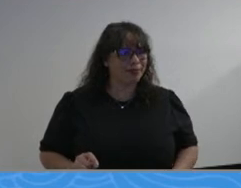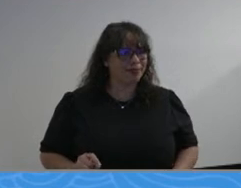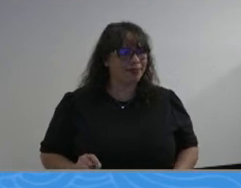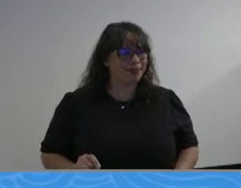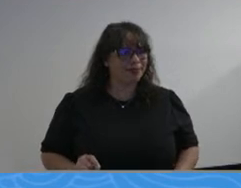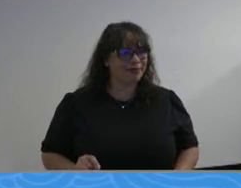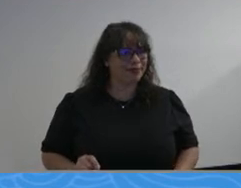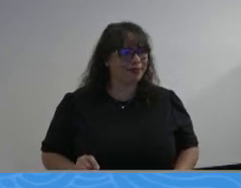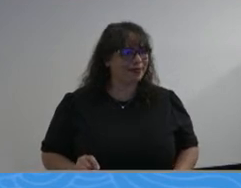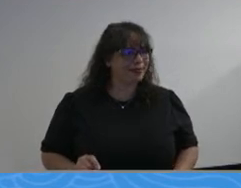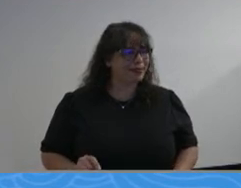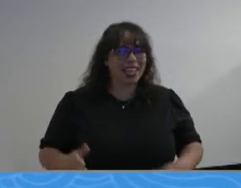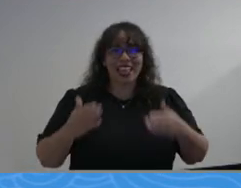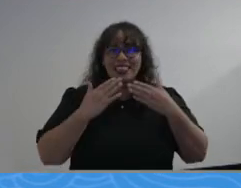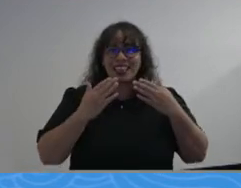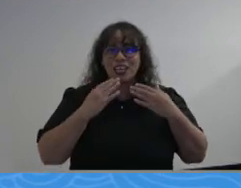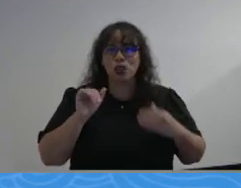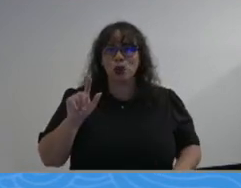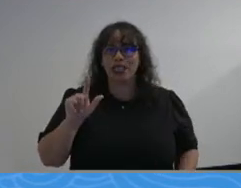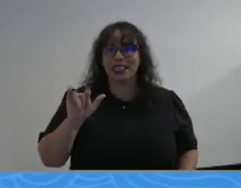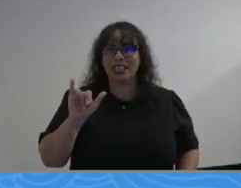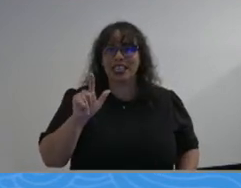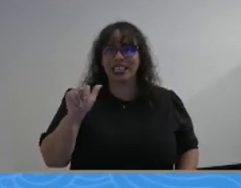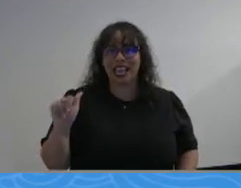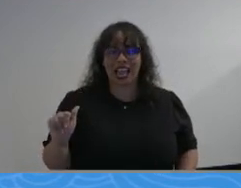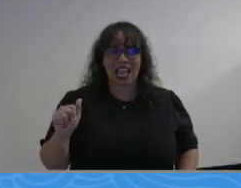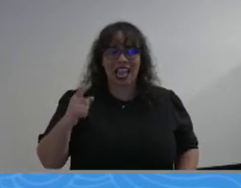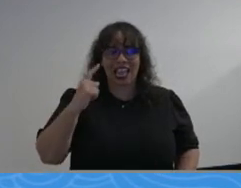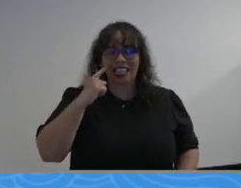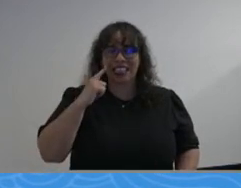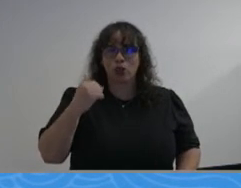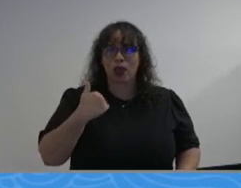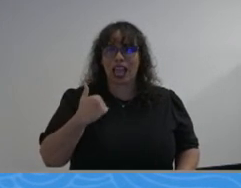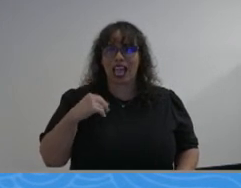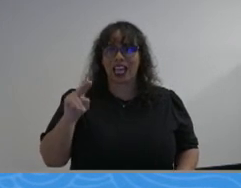Thank you, Lilia. I believe we have Nicole.